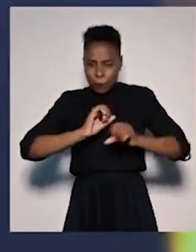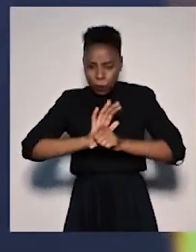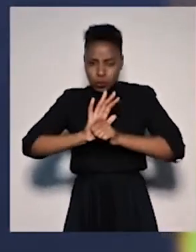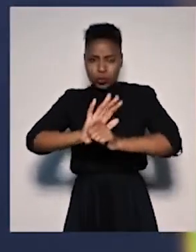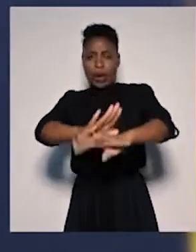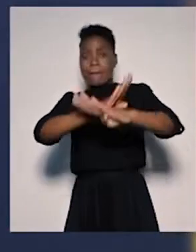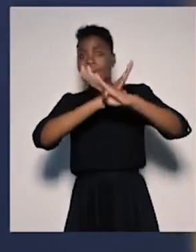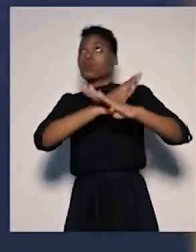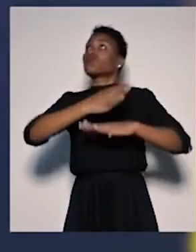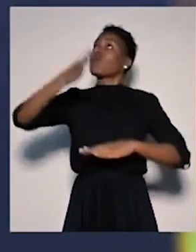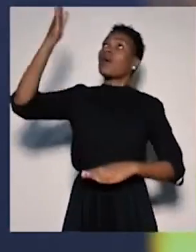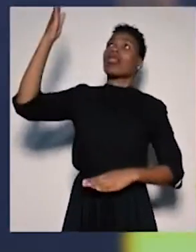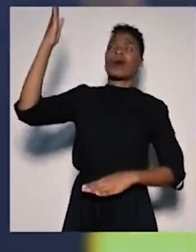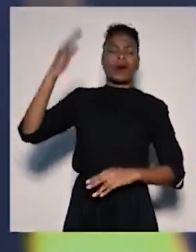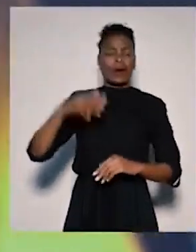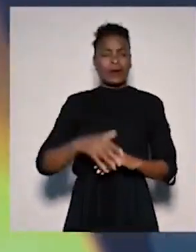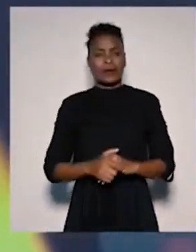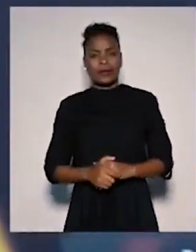God.